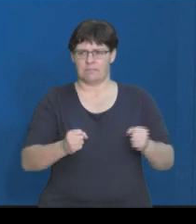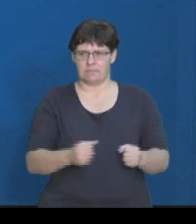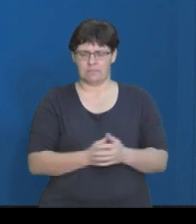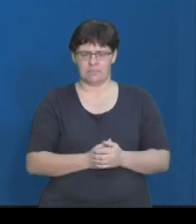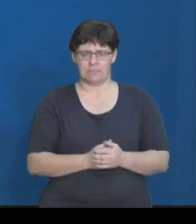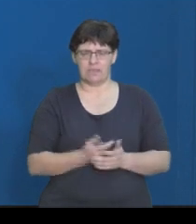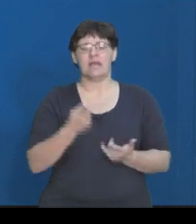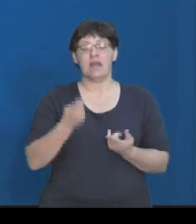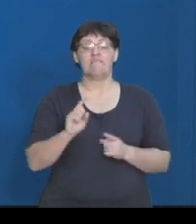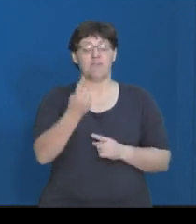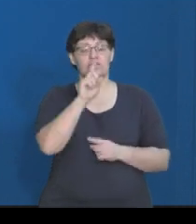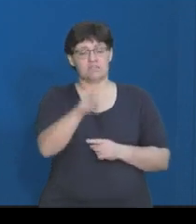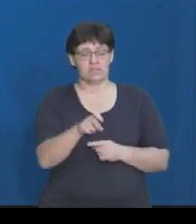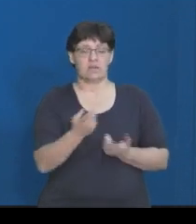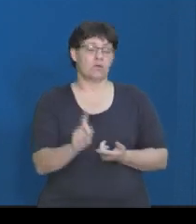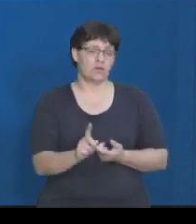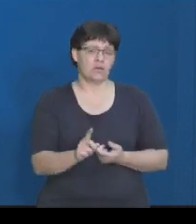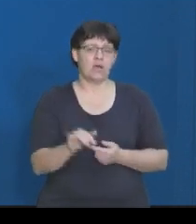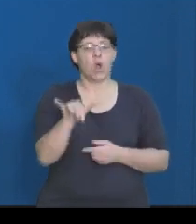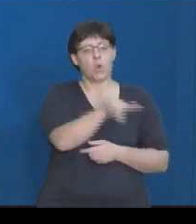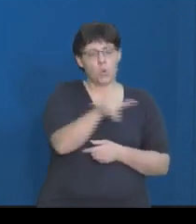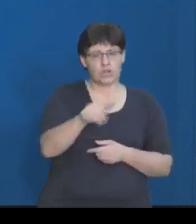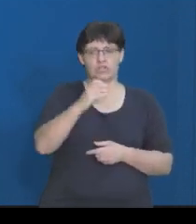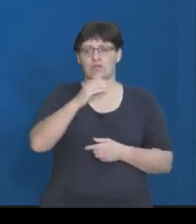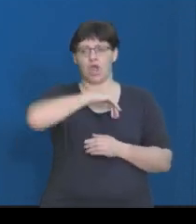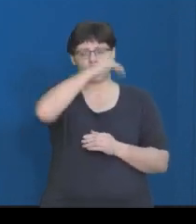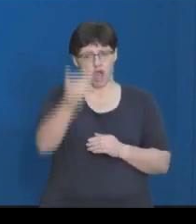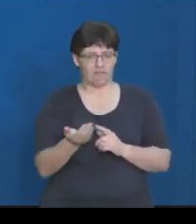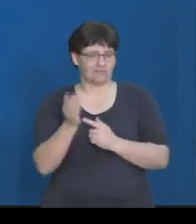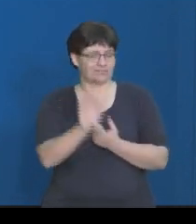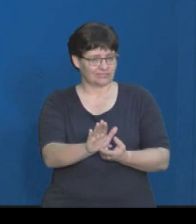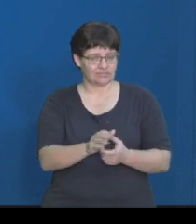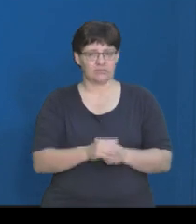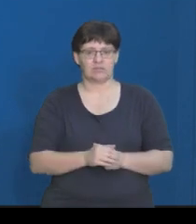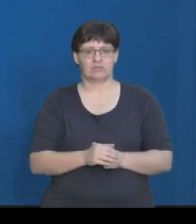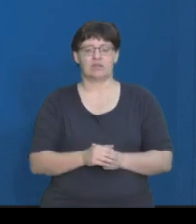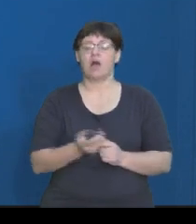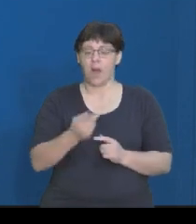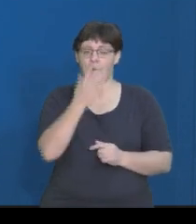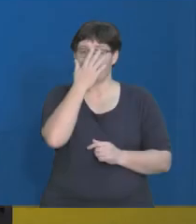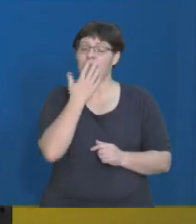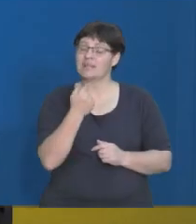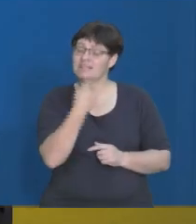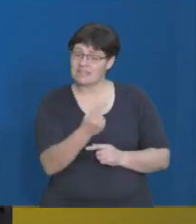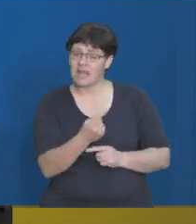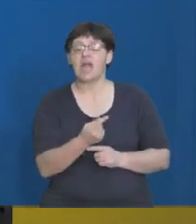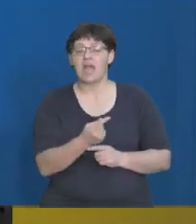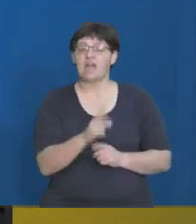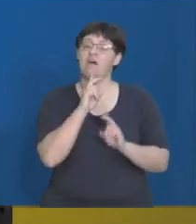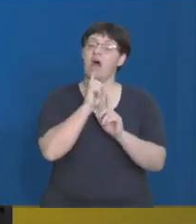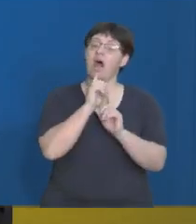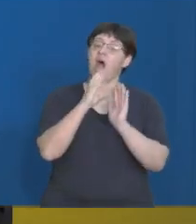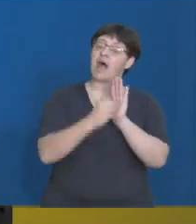first question that you can get ideally is, which curve is depicted in the above graph? Please note that normally when you are asked